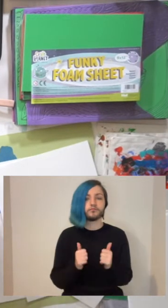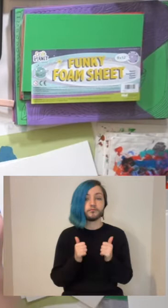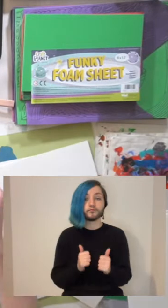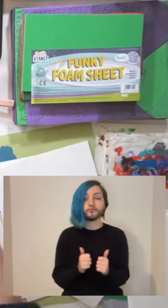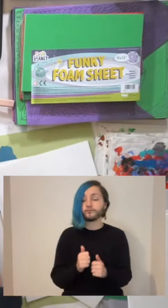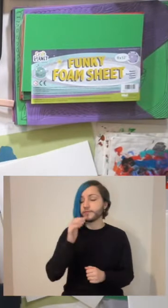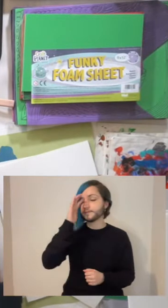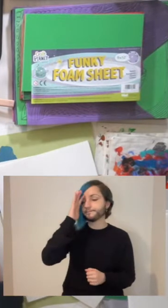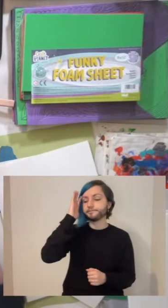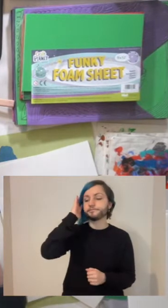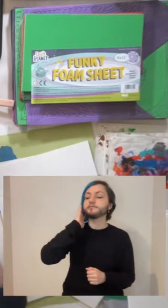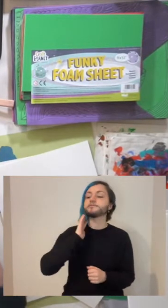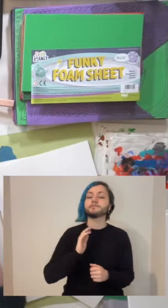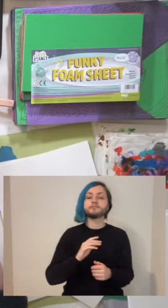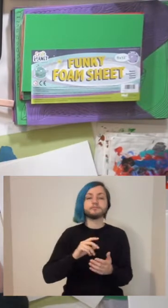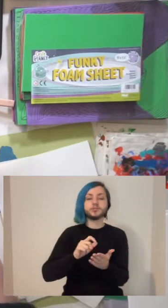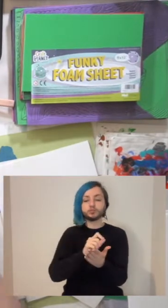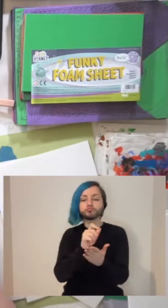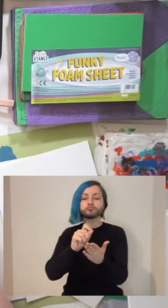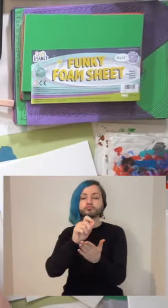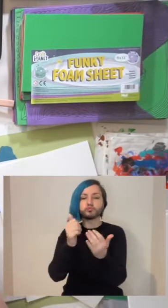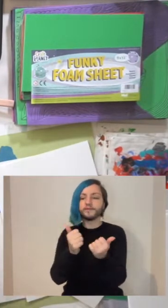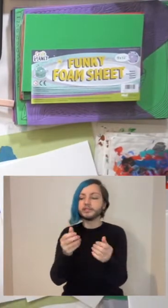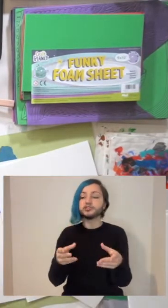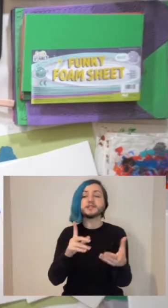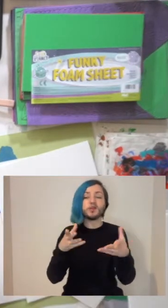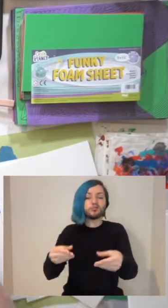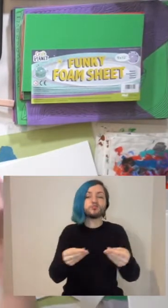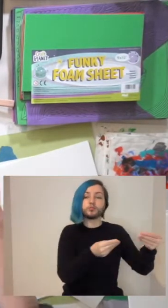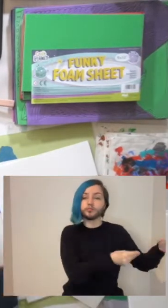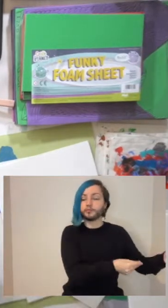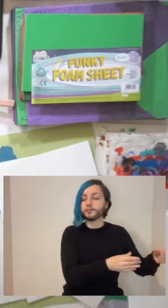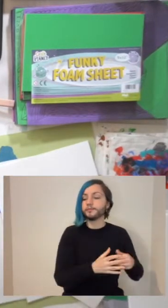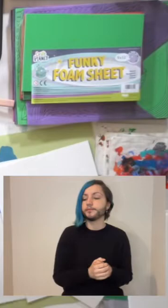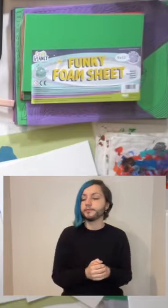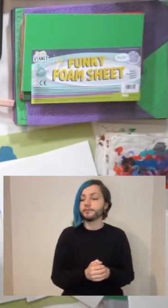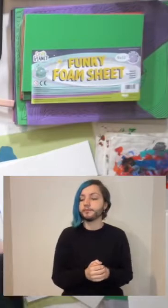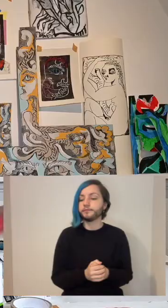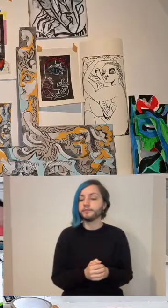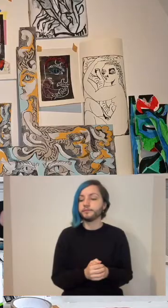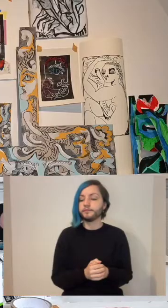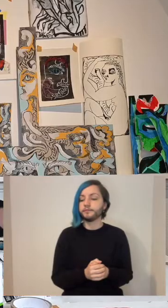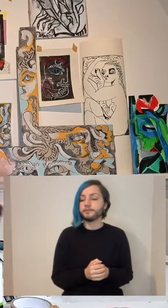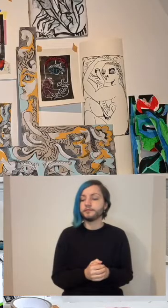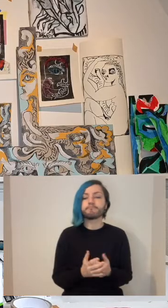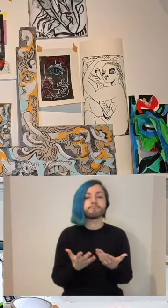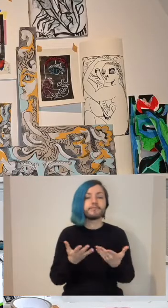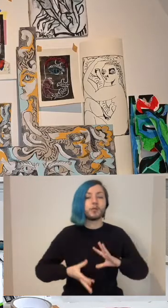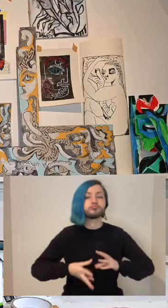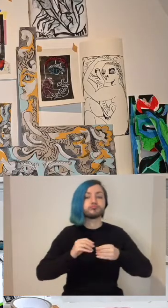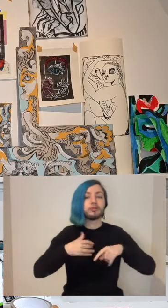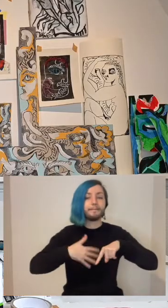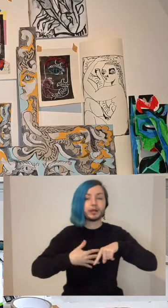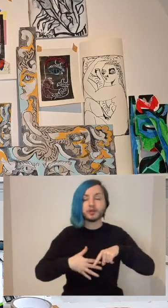So there we go, that's your grooves. Now we're going to put that to the side and we're going